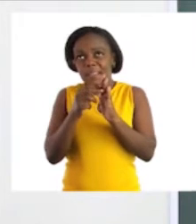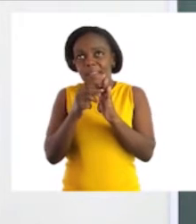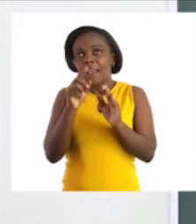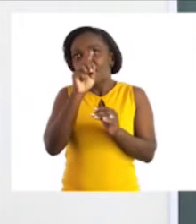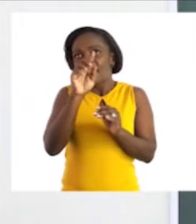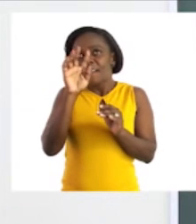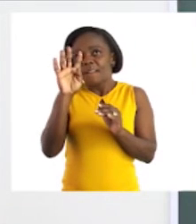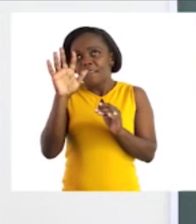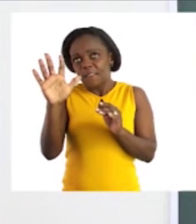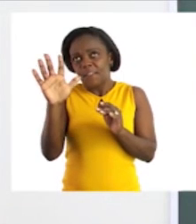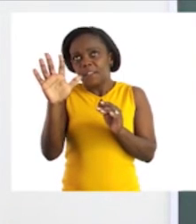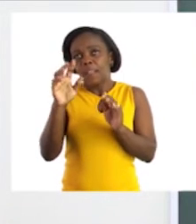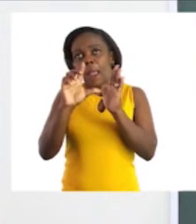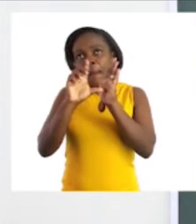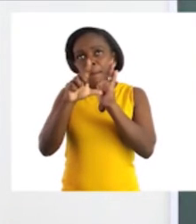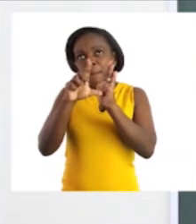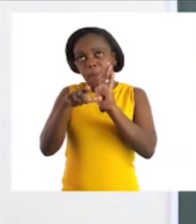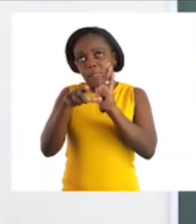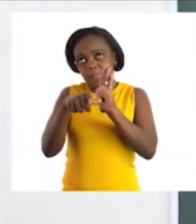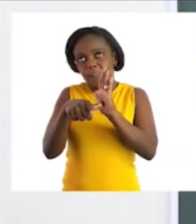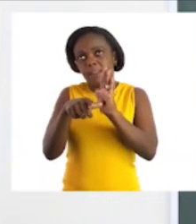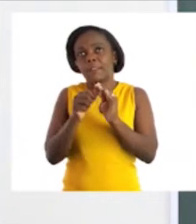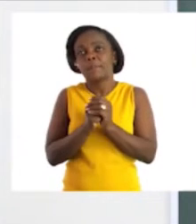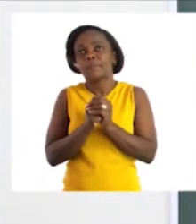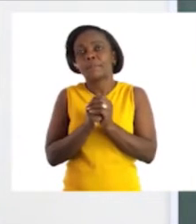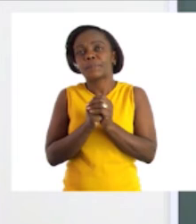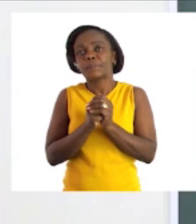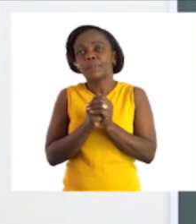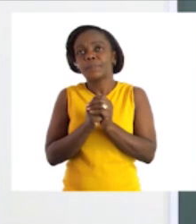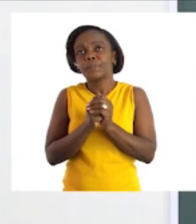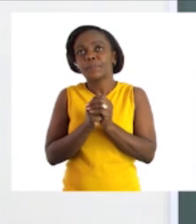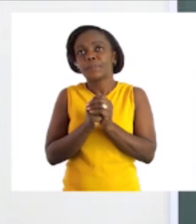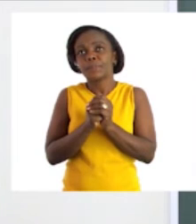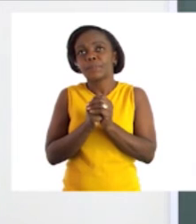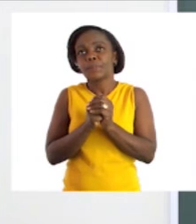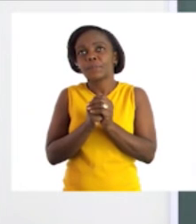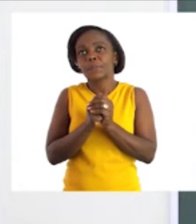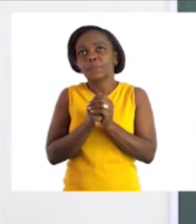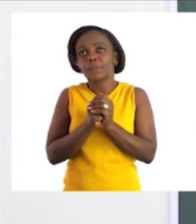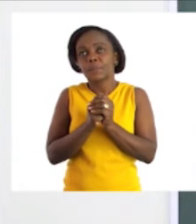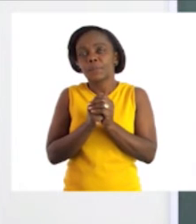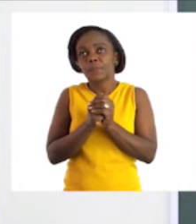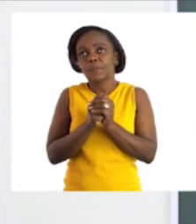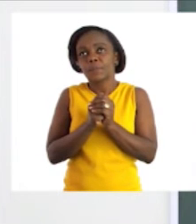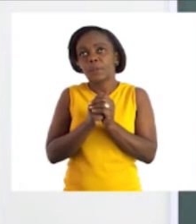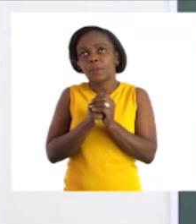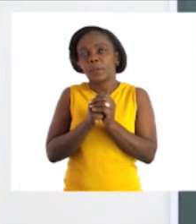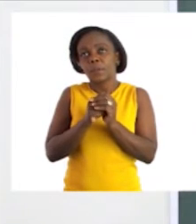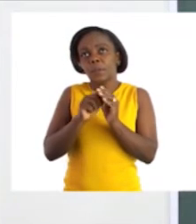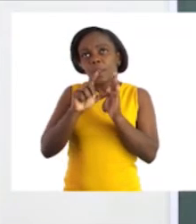we say 15 minutes because remember what I told you. When we complete